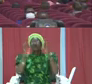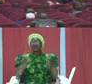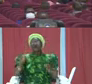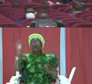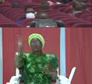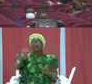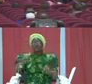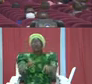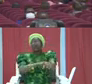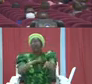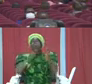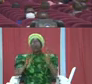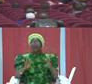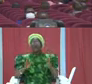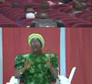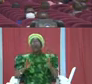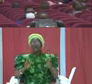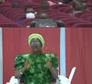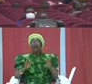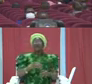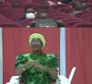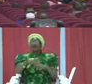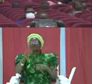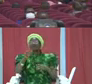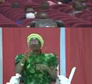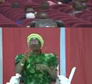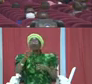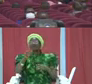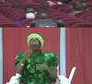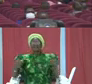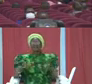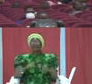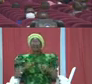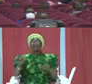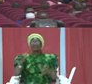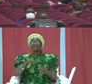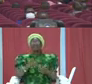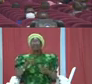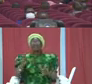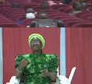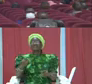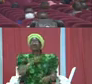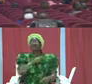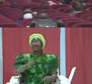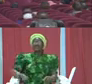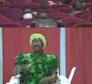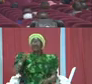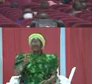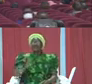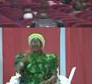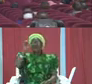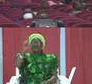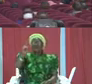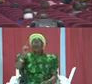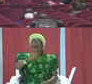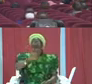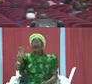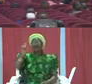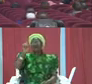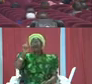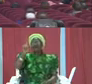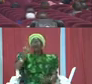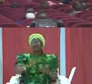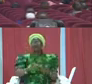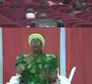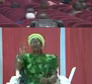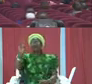enemies, but in 2 Kings 1 from verse 1 to 17, 2 Kings 1 from verse